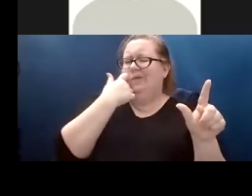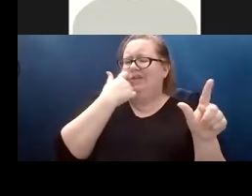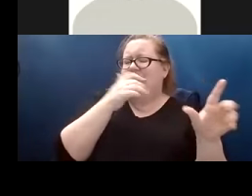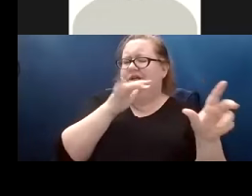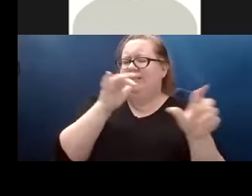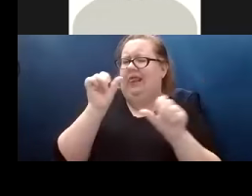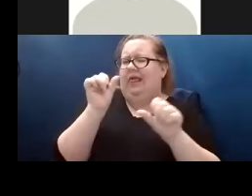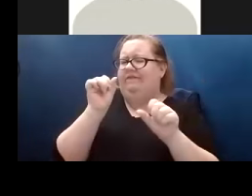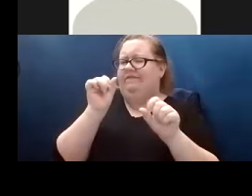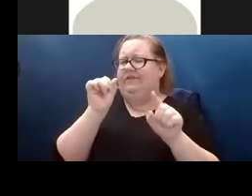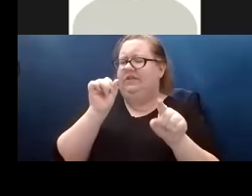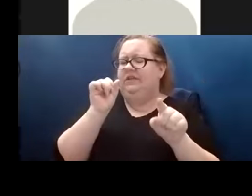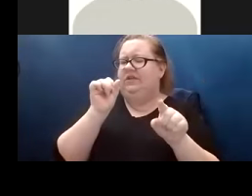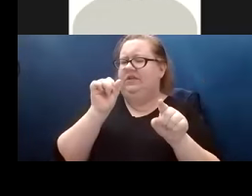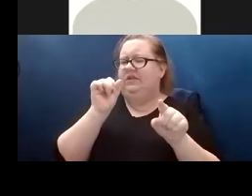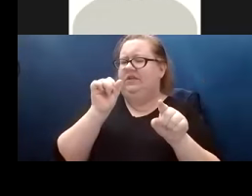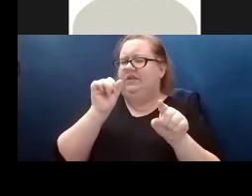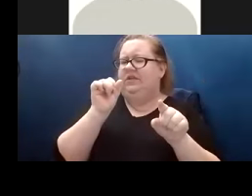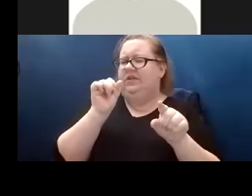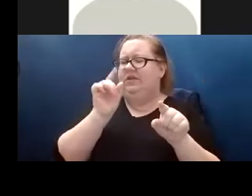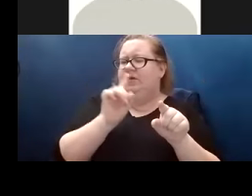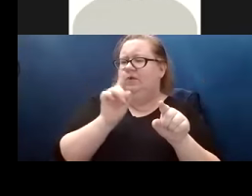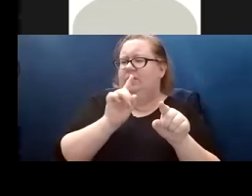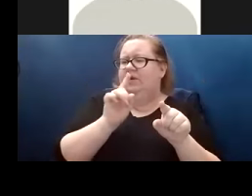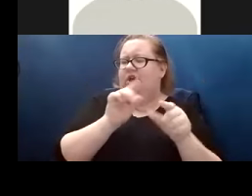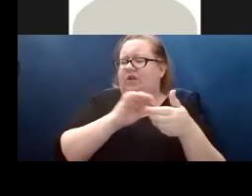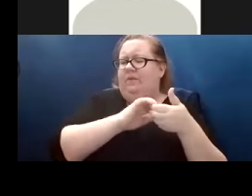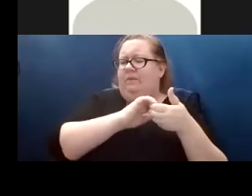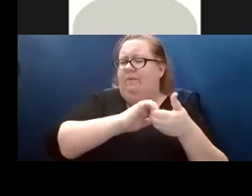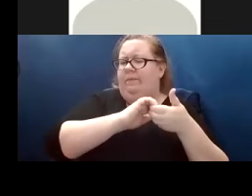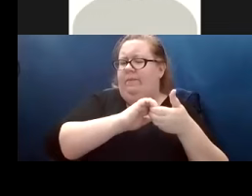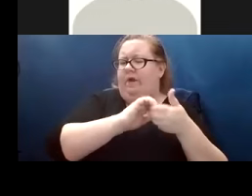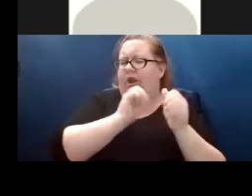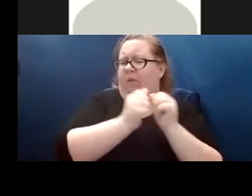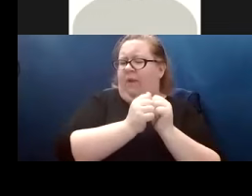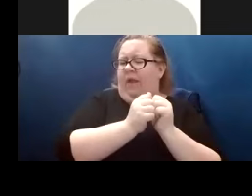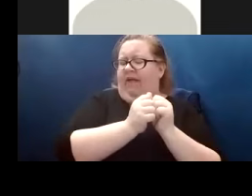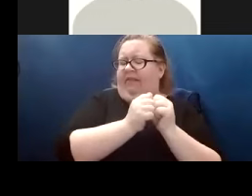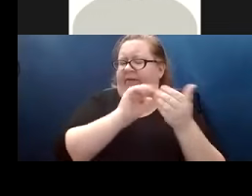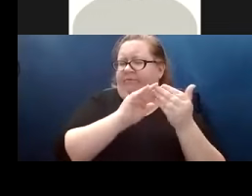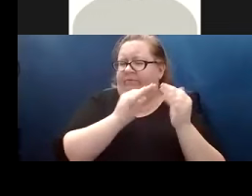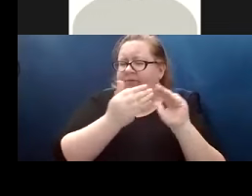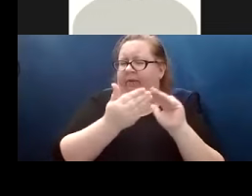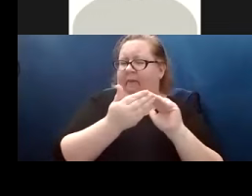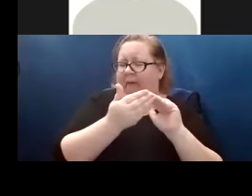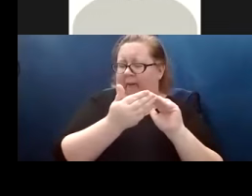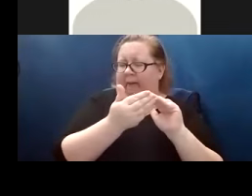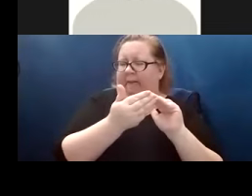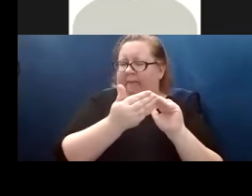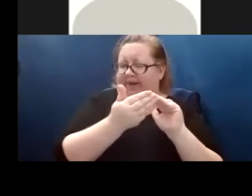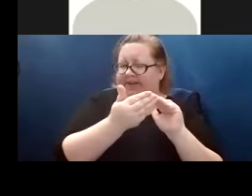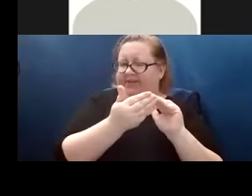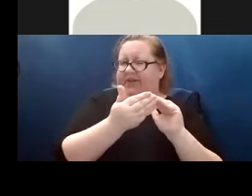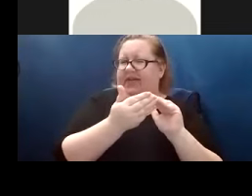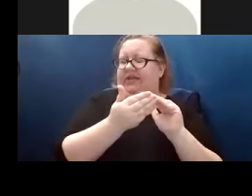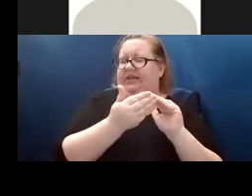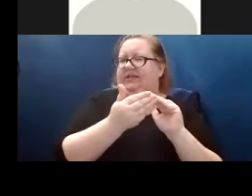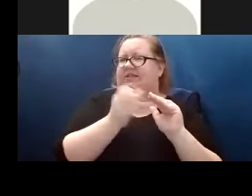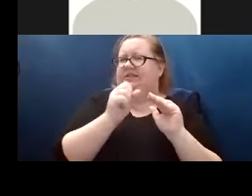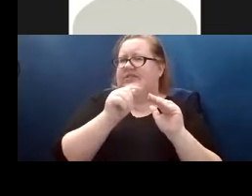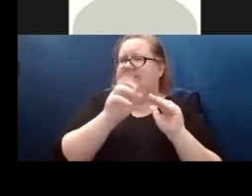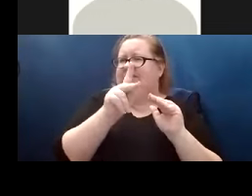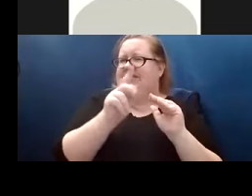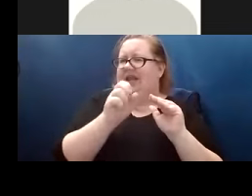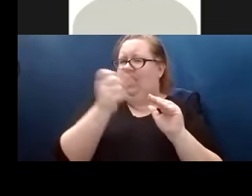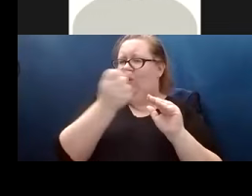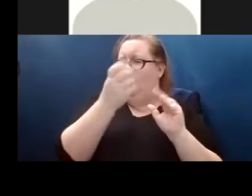left, where you would partner with community stakeholders, NGOs. You had